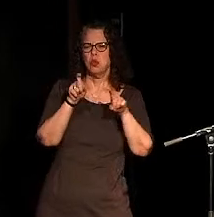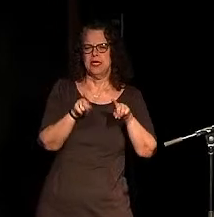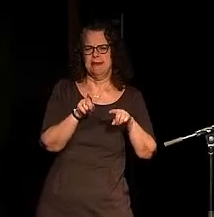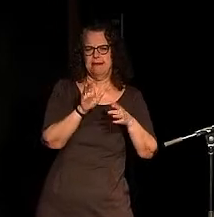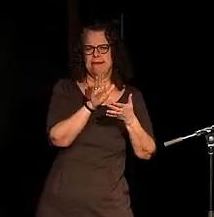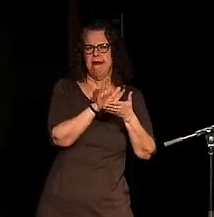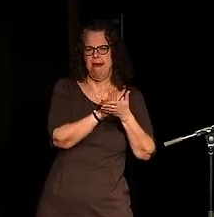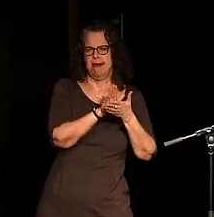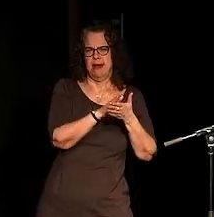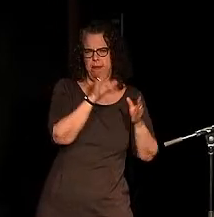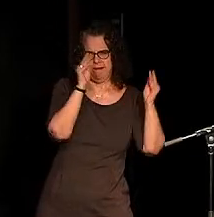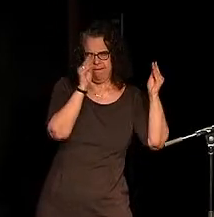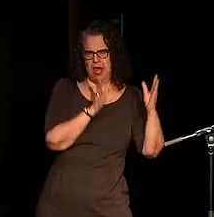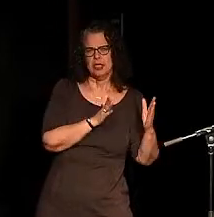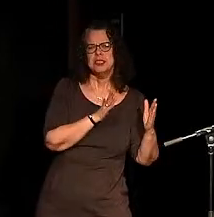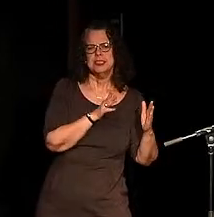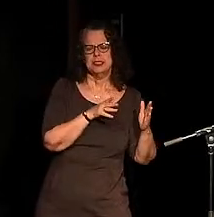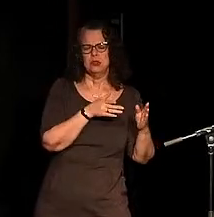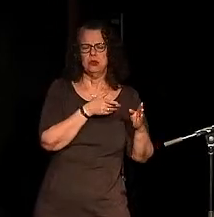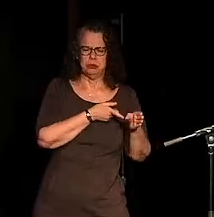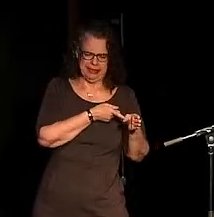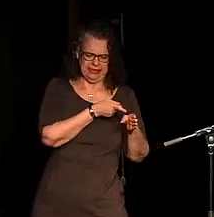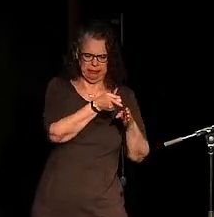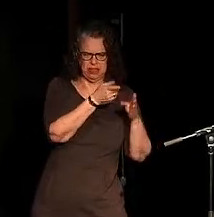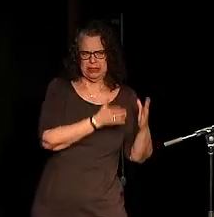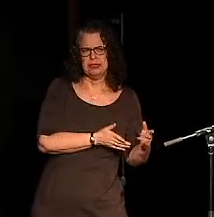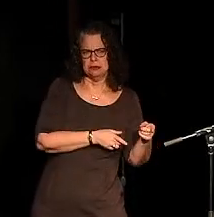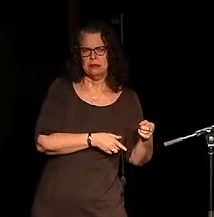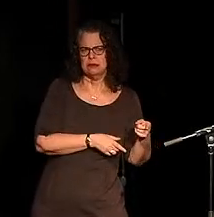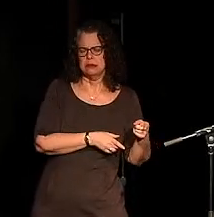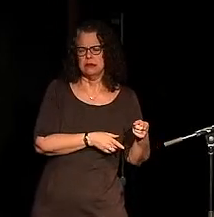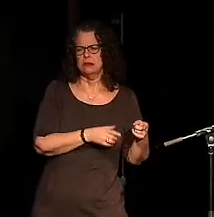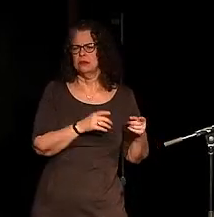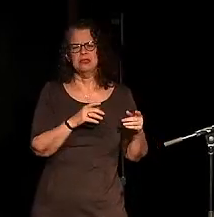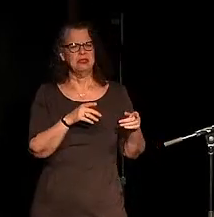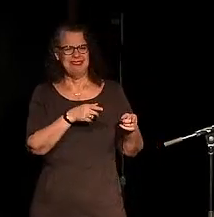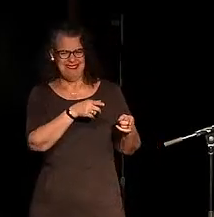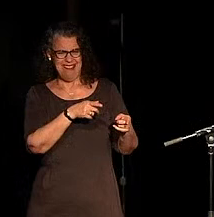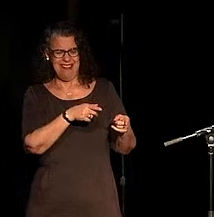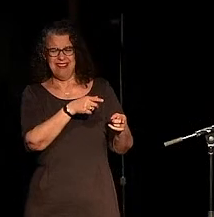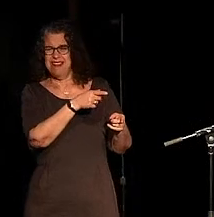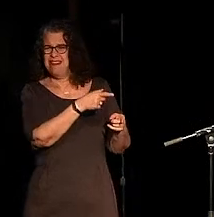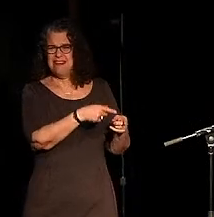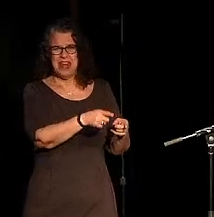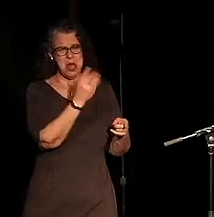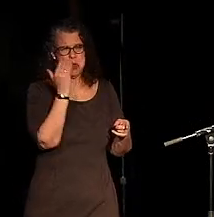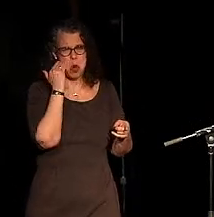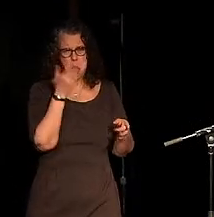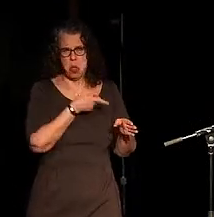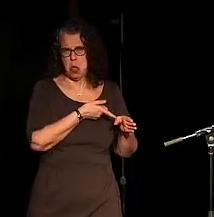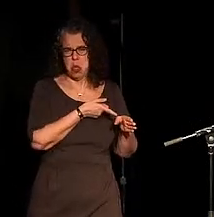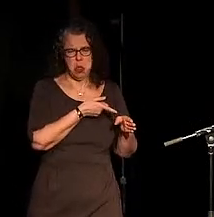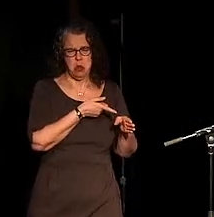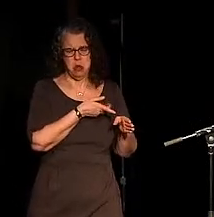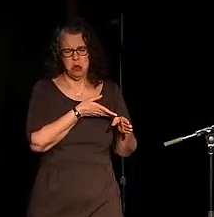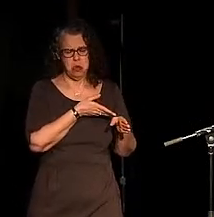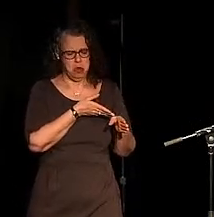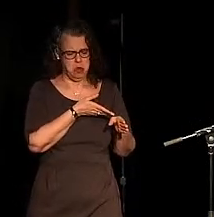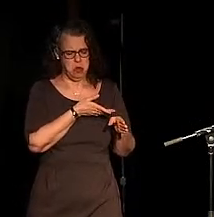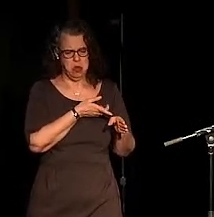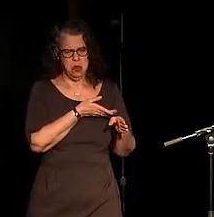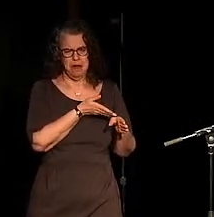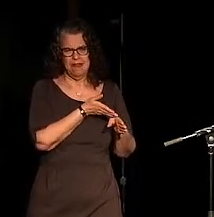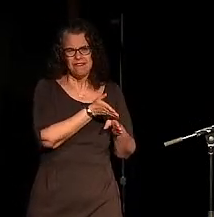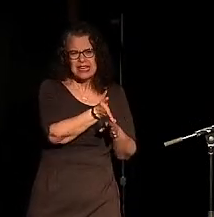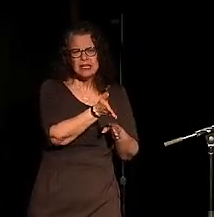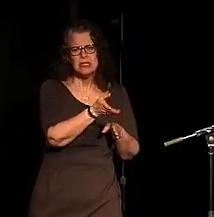academic faculty to serve as a specialist, because they're no one knows one's field or transfer